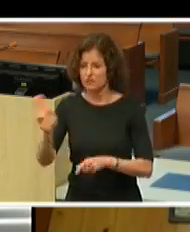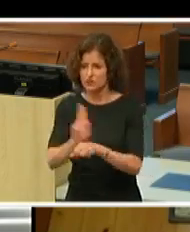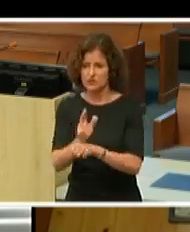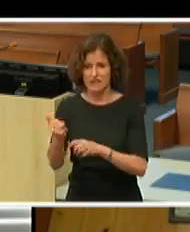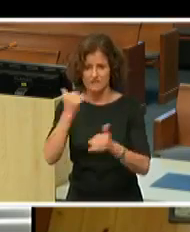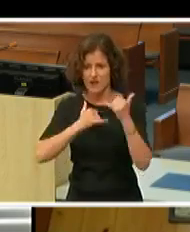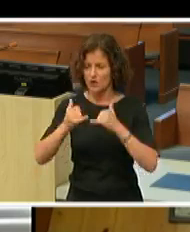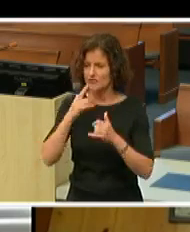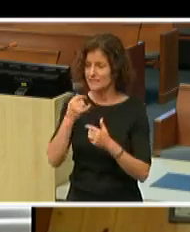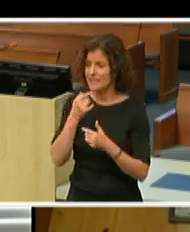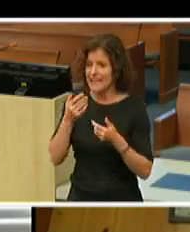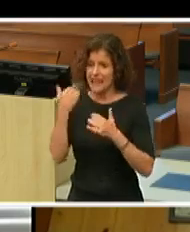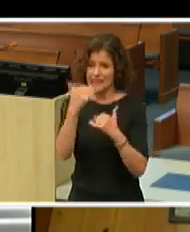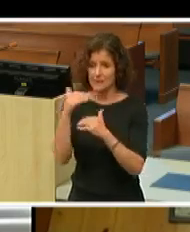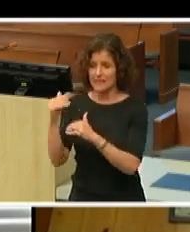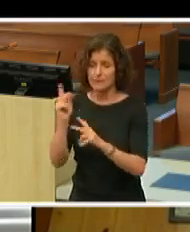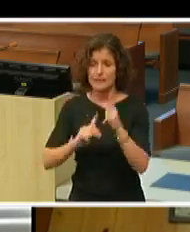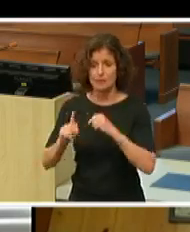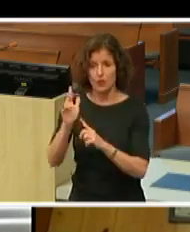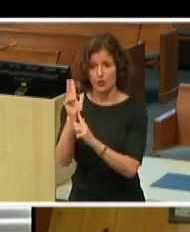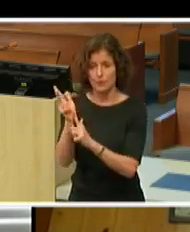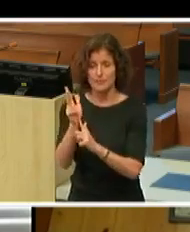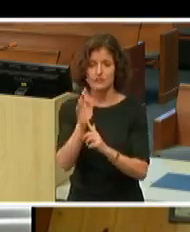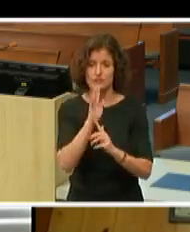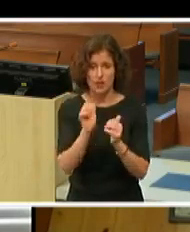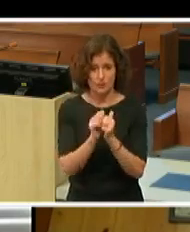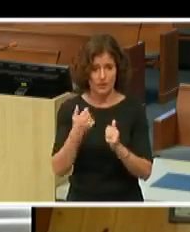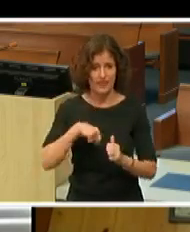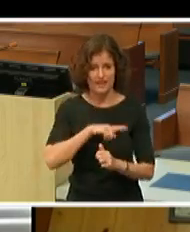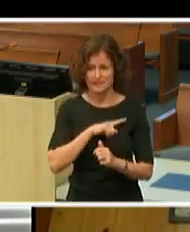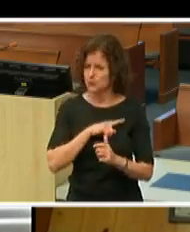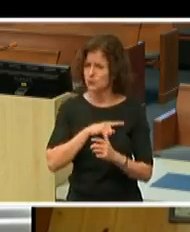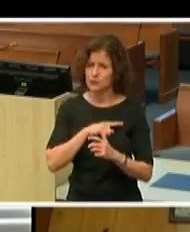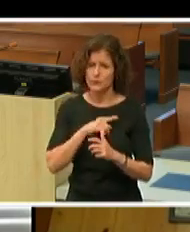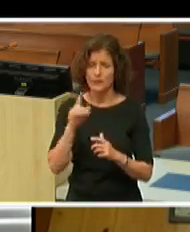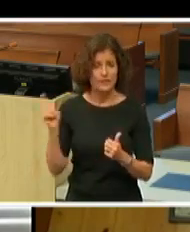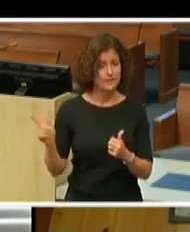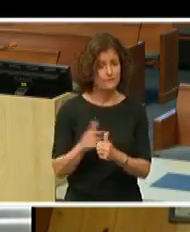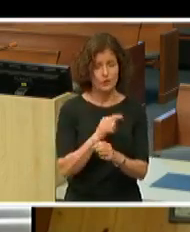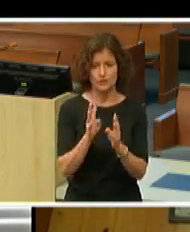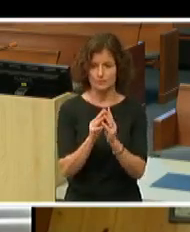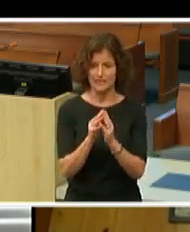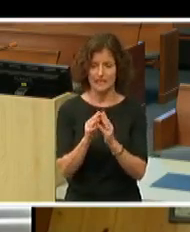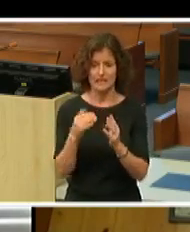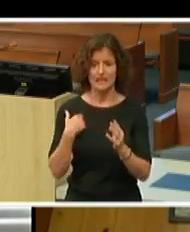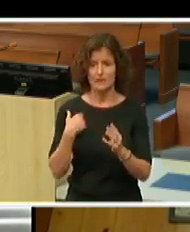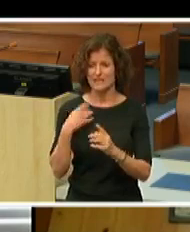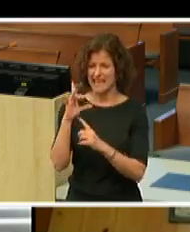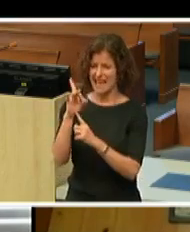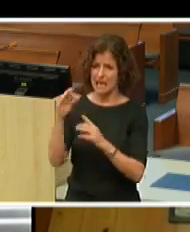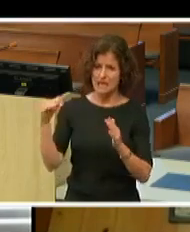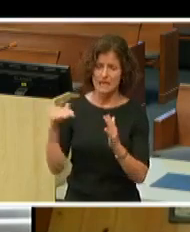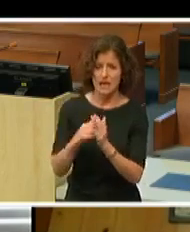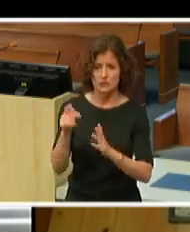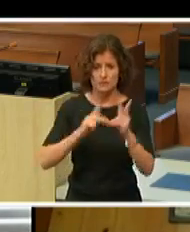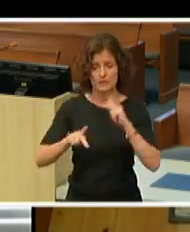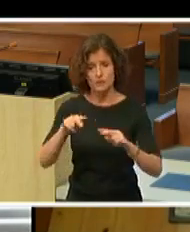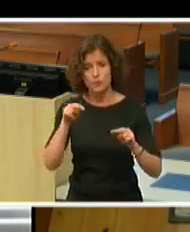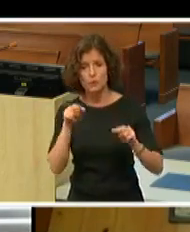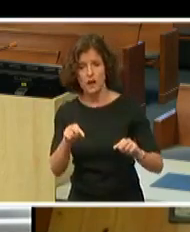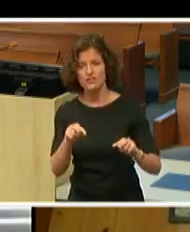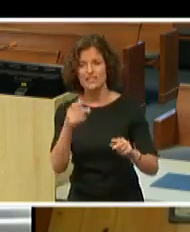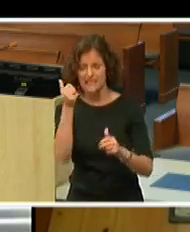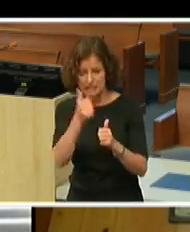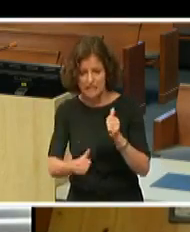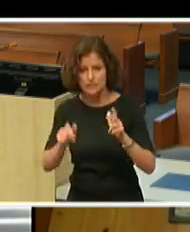everybody 3 minutes to talk to us, because the first meeting like this we had, there were 8,000 people watching. And if